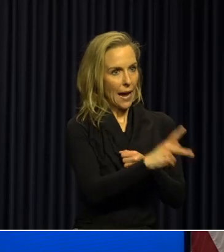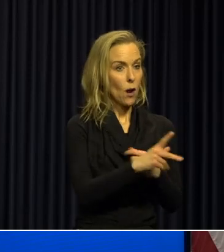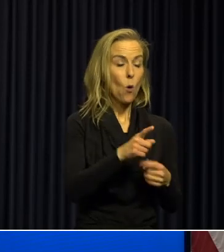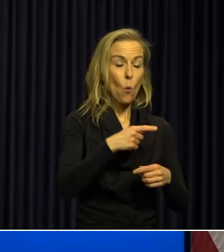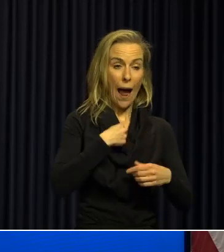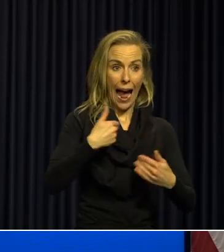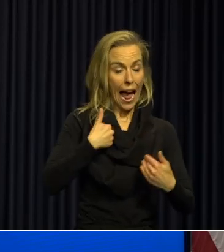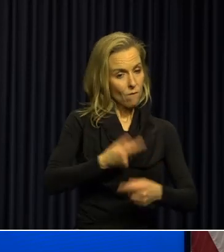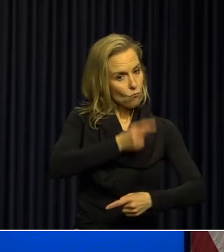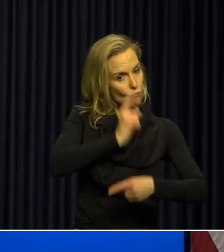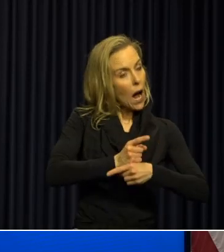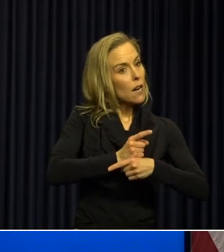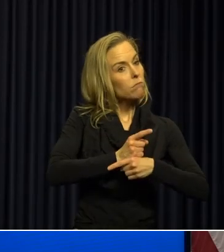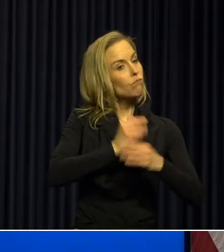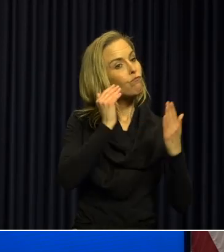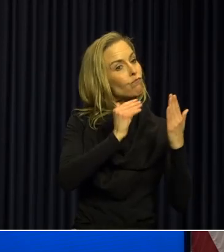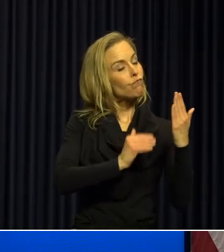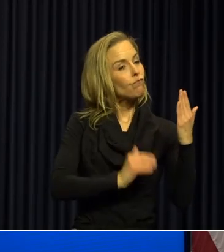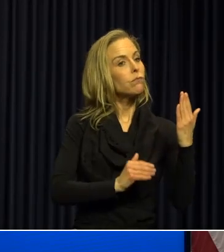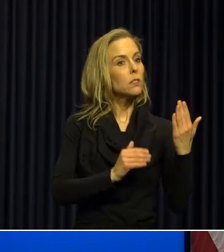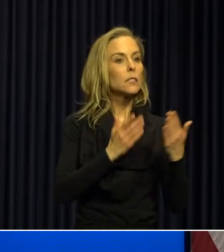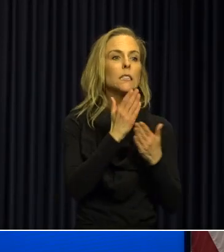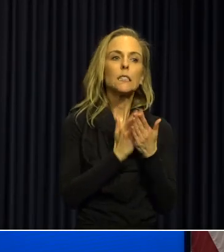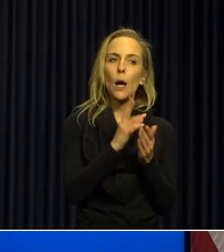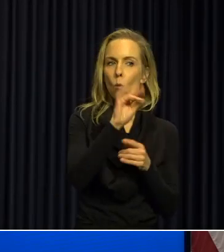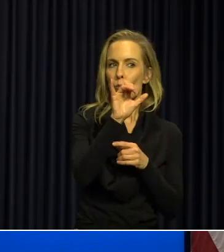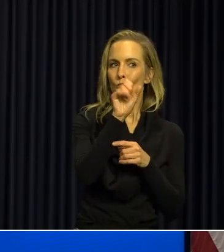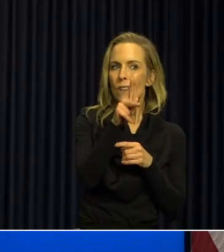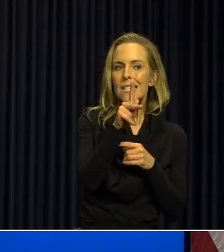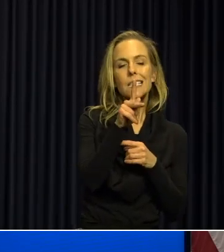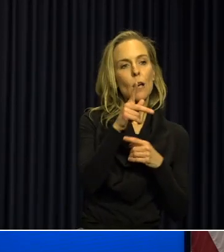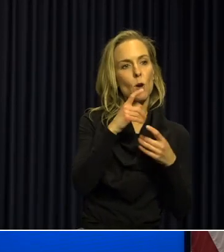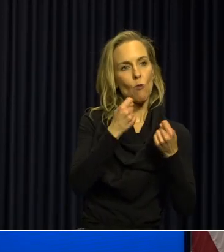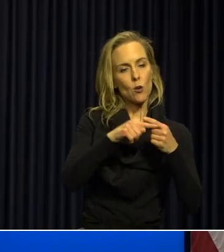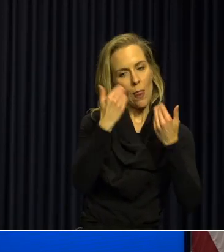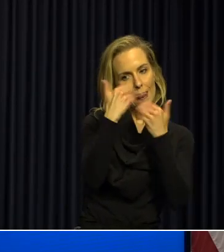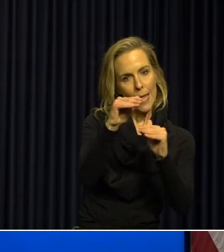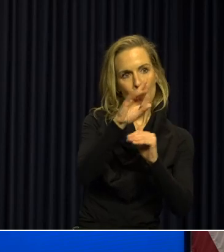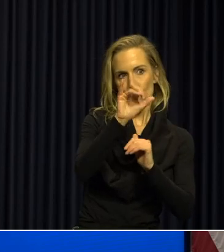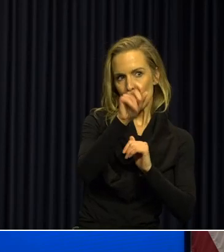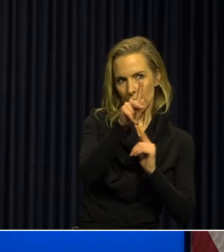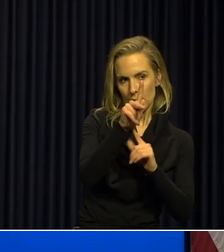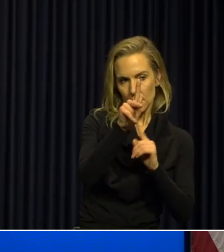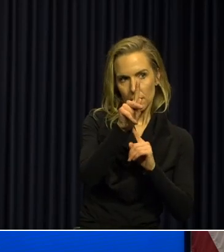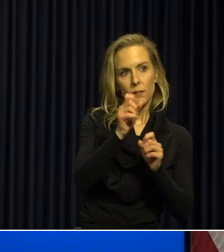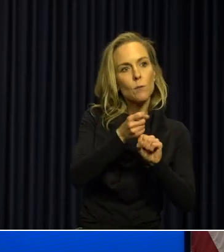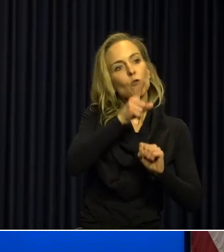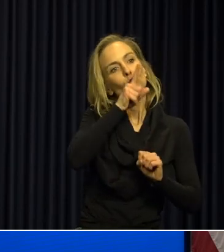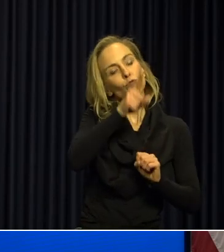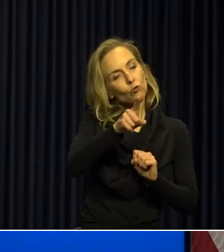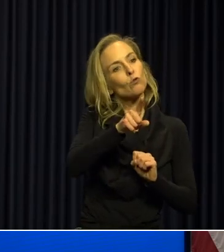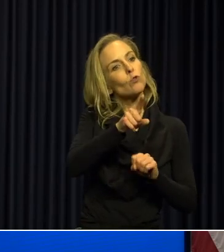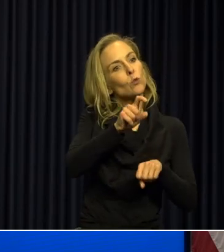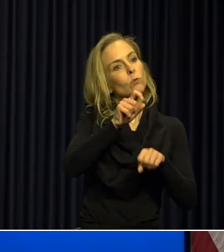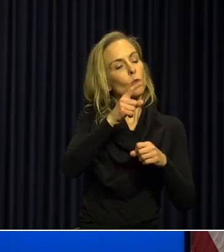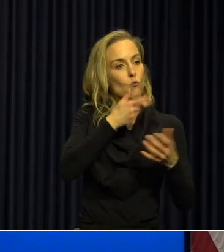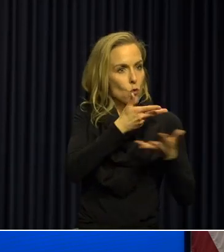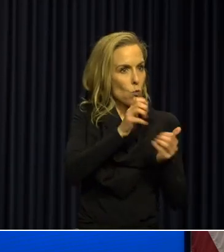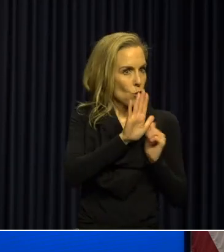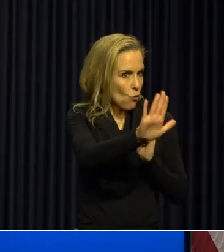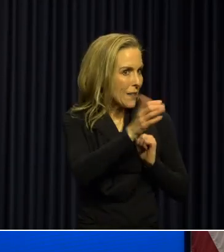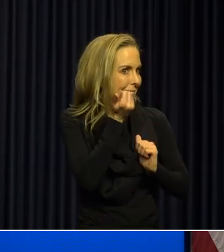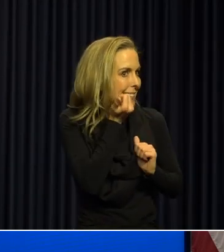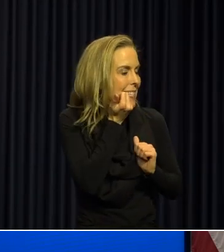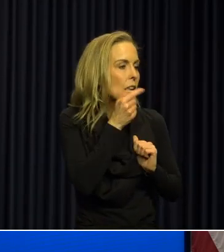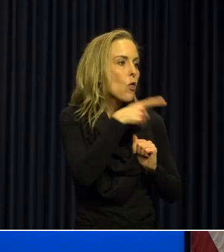it right, we believe that while there is some risk, we'll have mitigated that risk. But we just want to make sure that we're working with your dentist and their